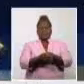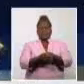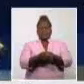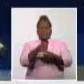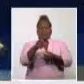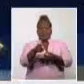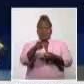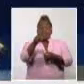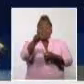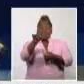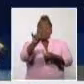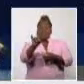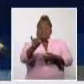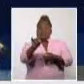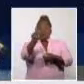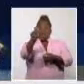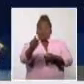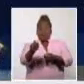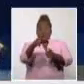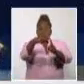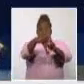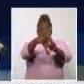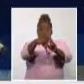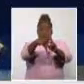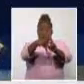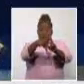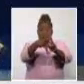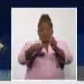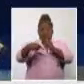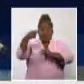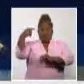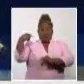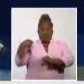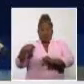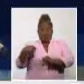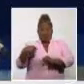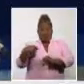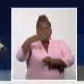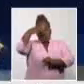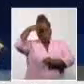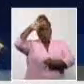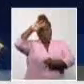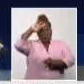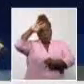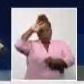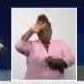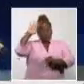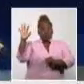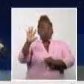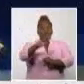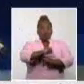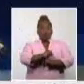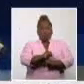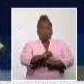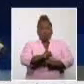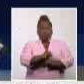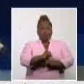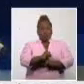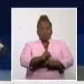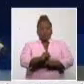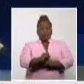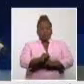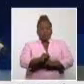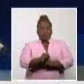were contacts of confirmed cases, and which is a very important risk group. And already here in Cuba, of all the cases that have